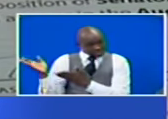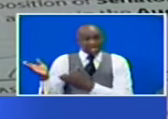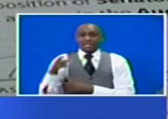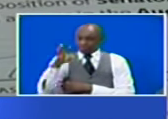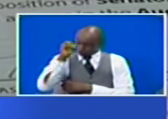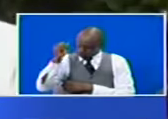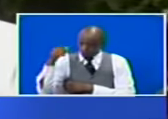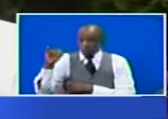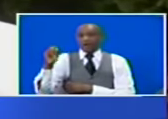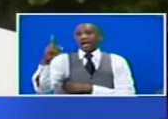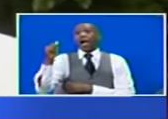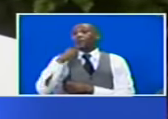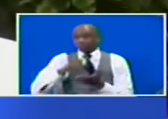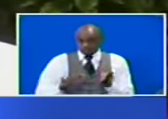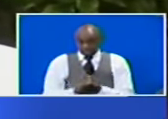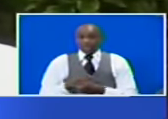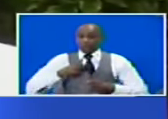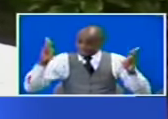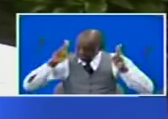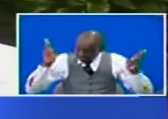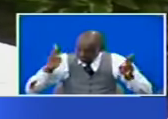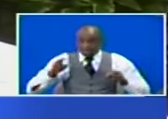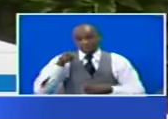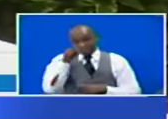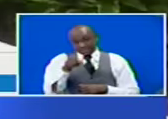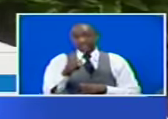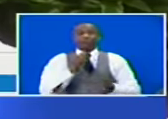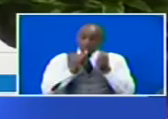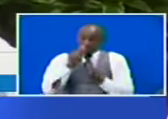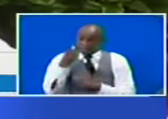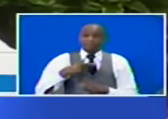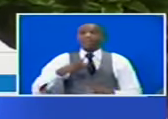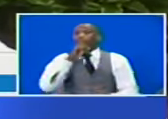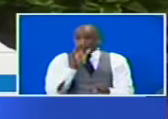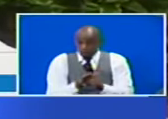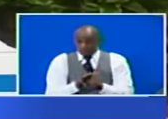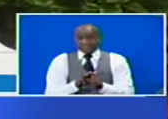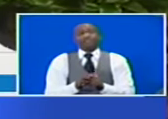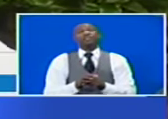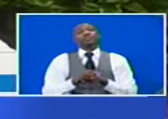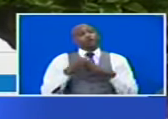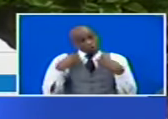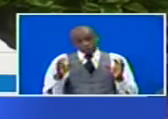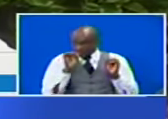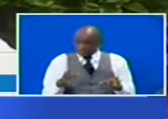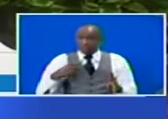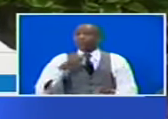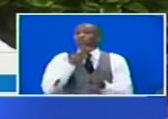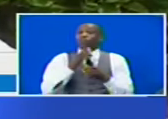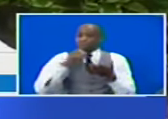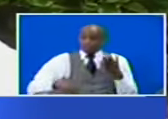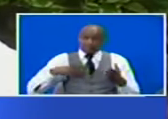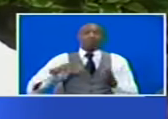Musyoka Kala. We are ready for the race. I'm not going to promise a bruising battle, but what I'm going to promise the